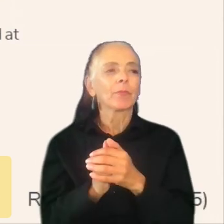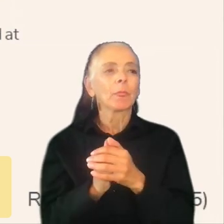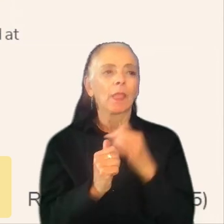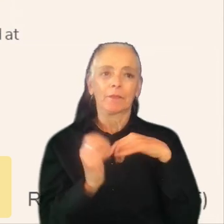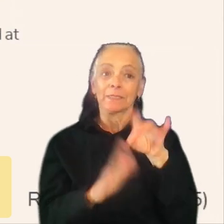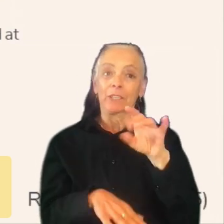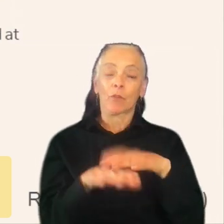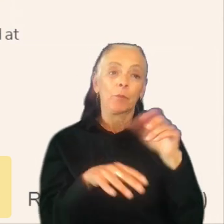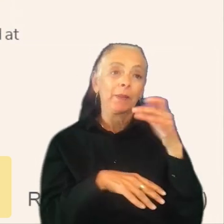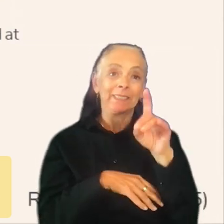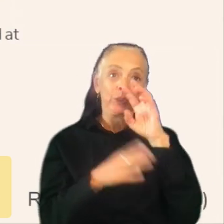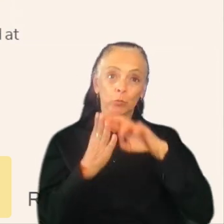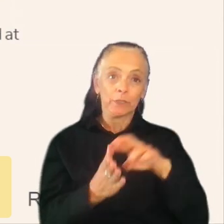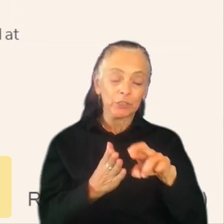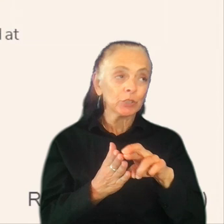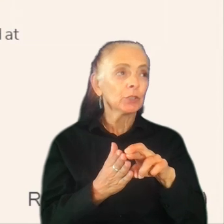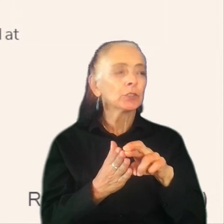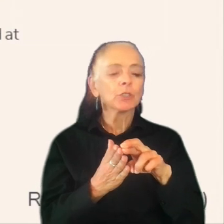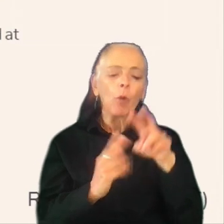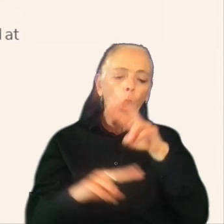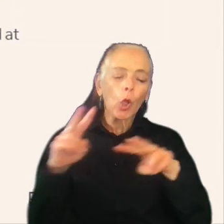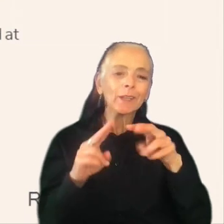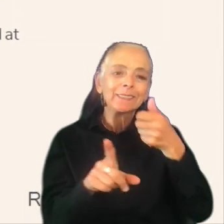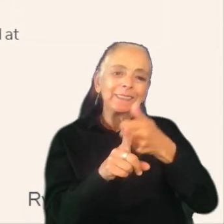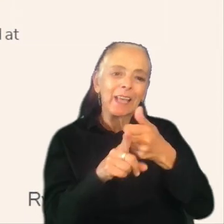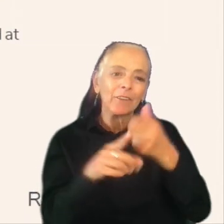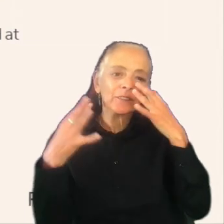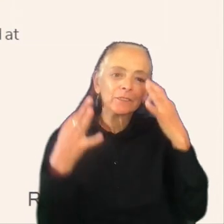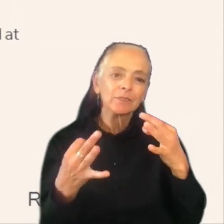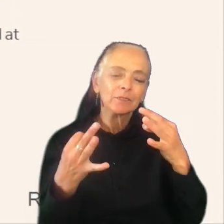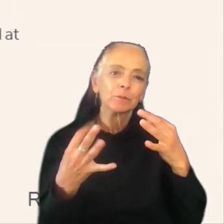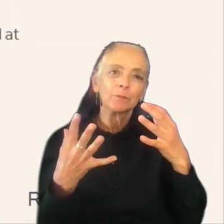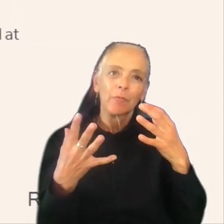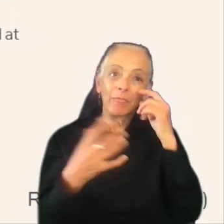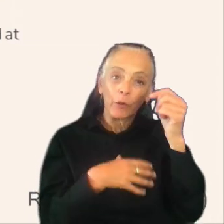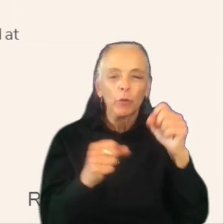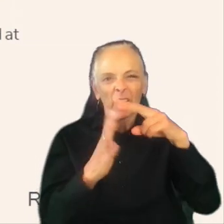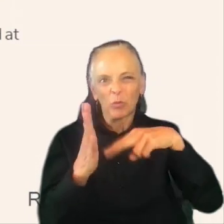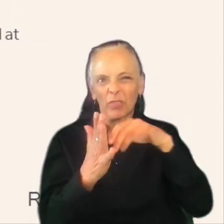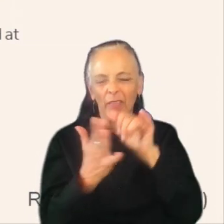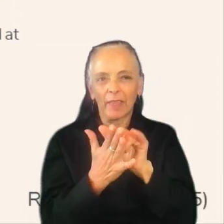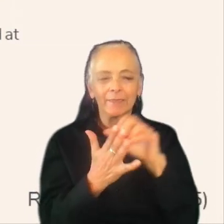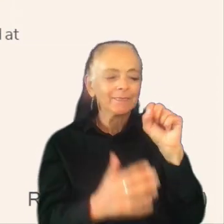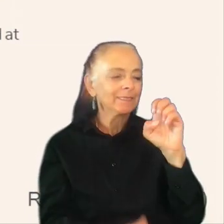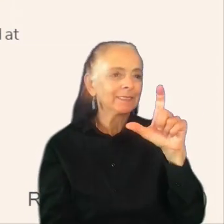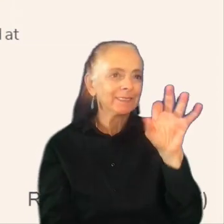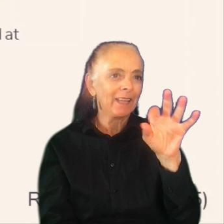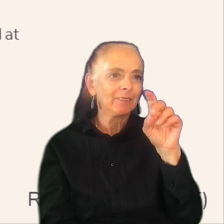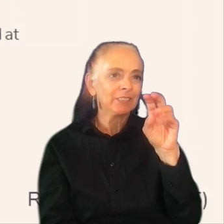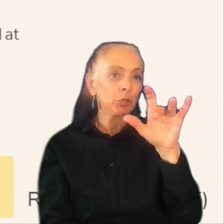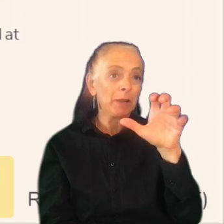PhD research. I've drawn heavily on self-determination theory, which you can read up on, but what it says, basically in a nutshell, is if